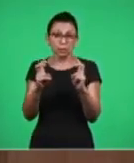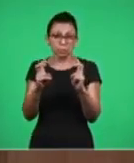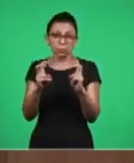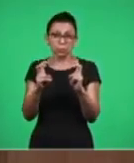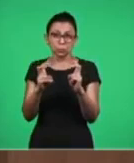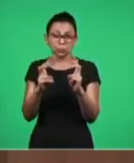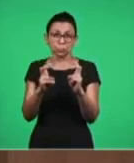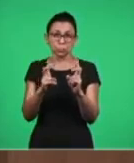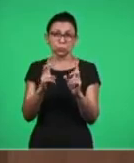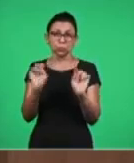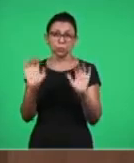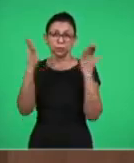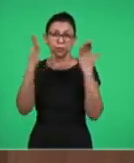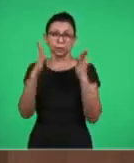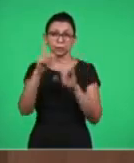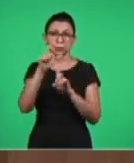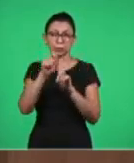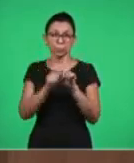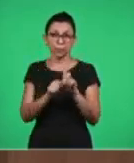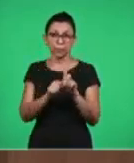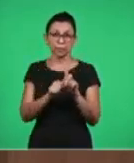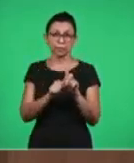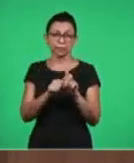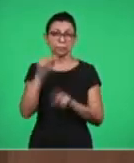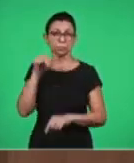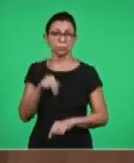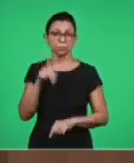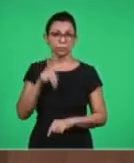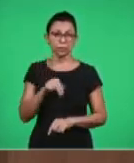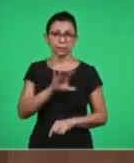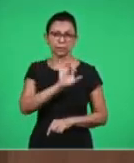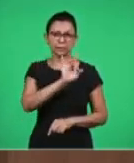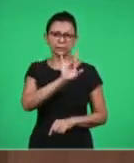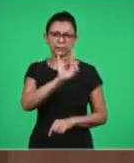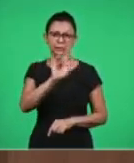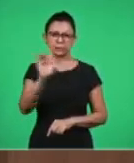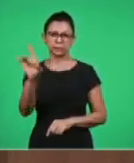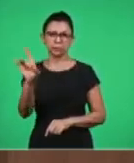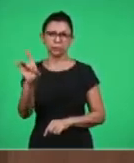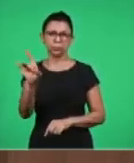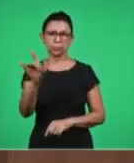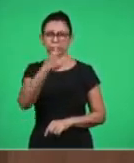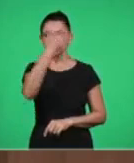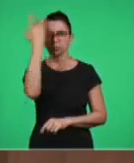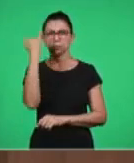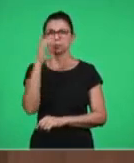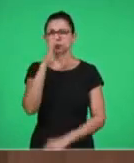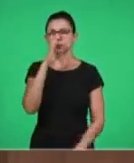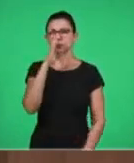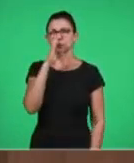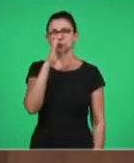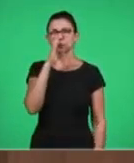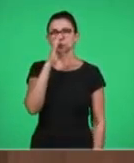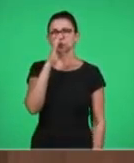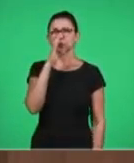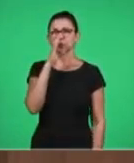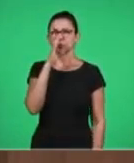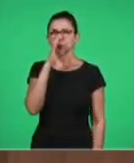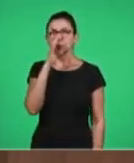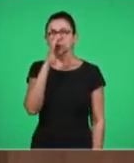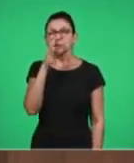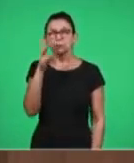here, not the pastor that are here, and not the pastor that spoke there. But everyone who heard has